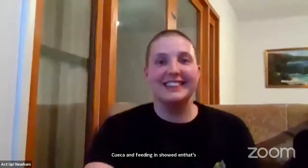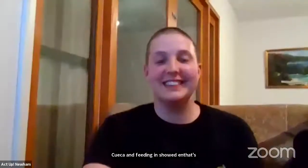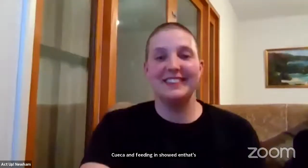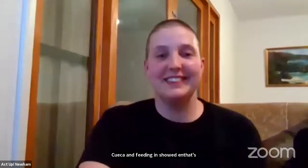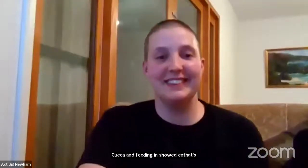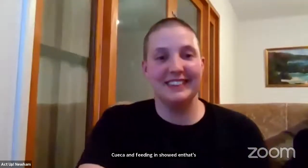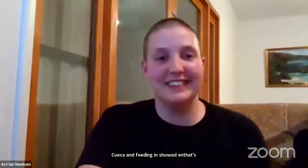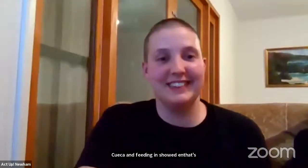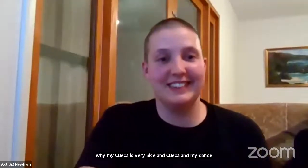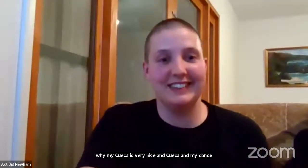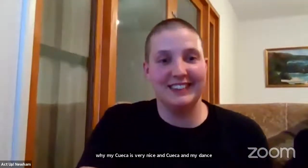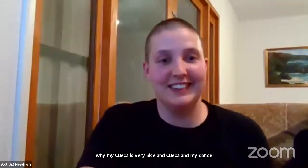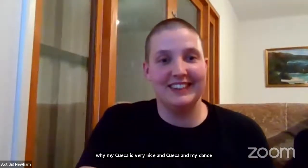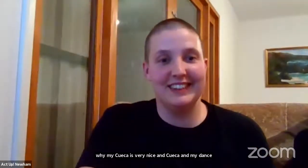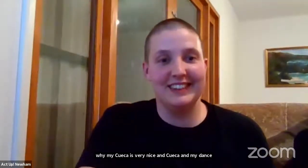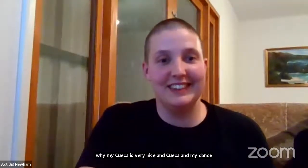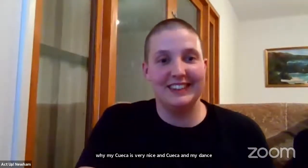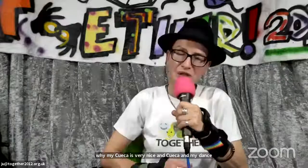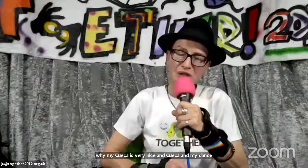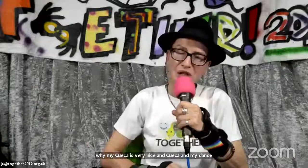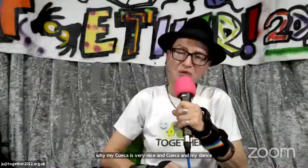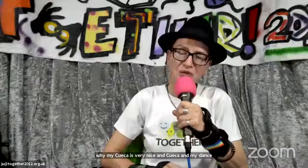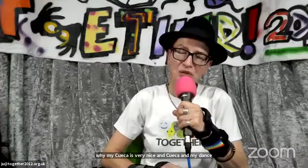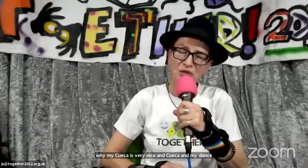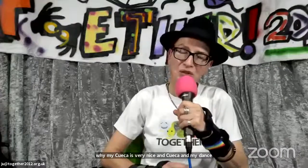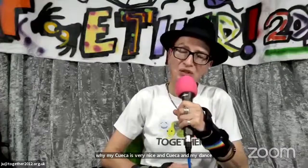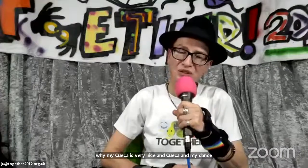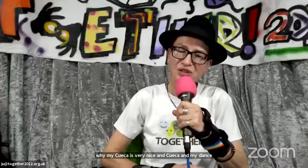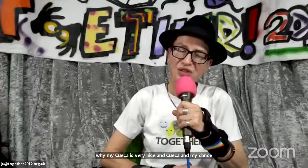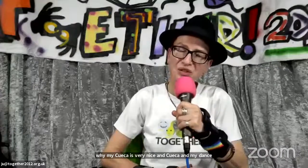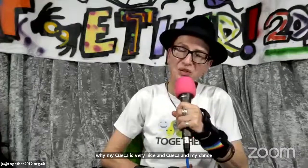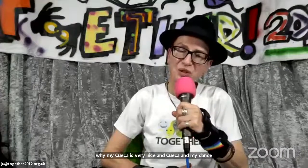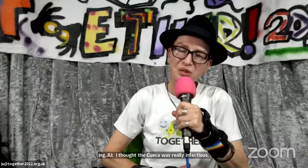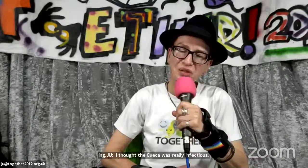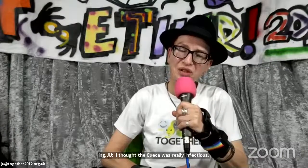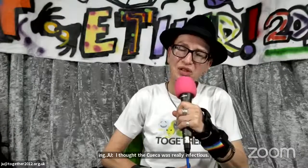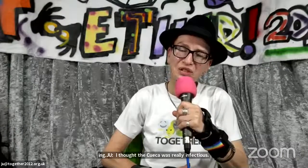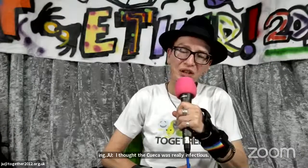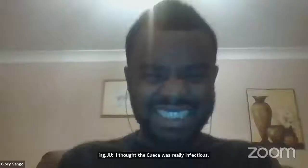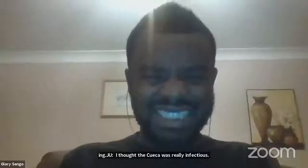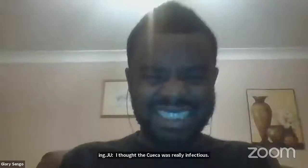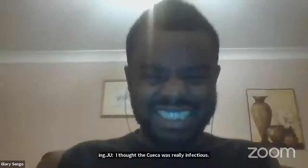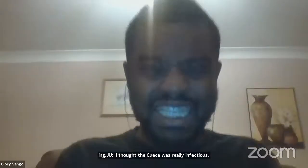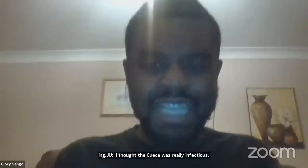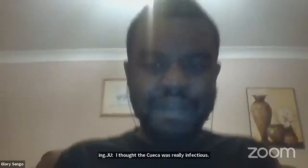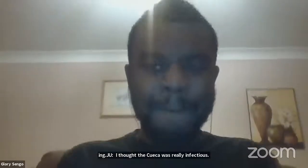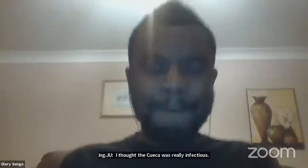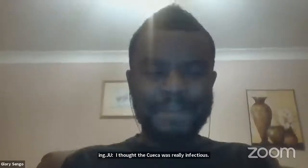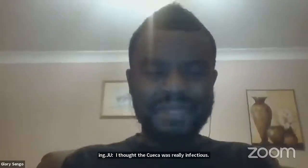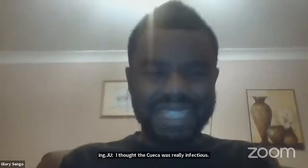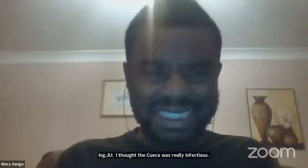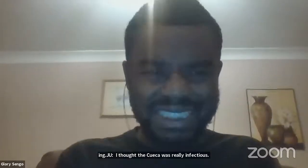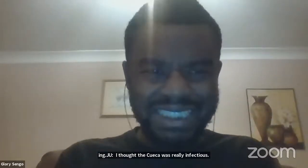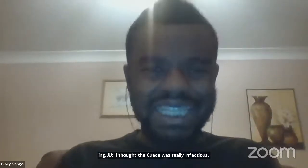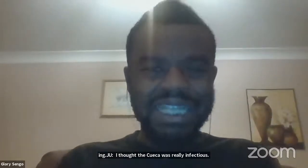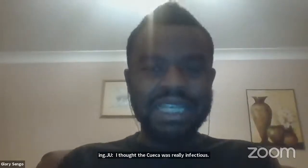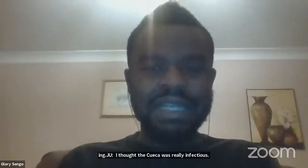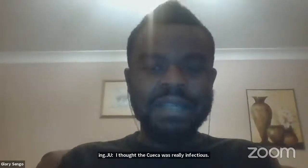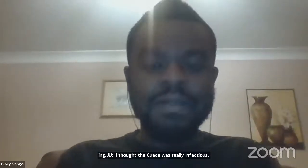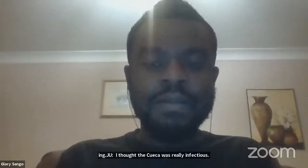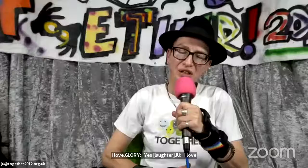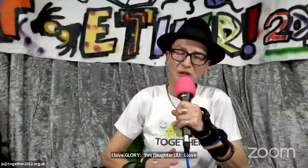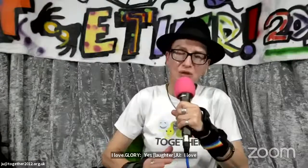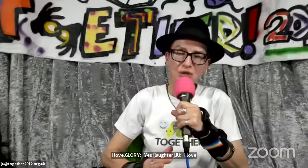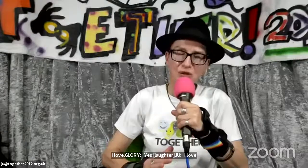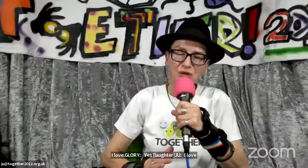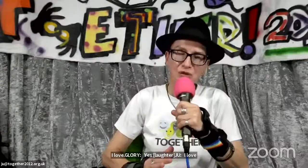I thought the quacker was really infectious. I loved the dancing in the wheelchairs. Can I just ask, who did the face